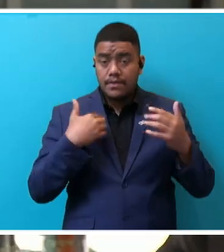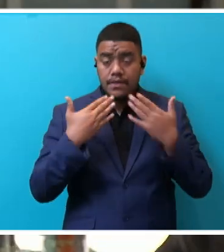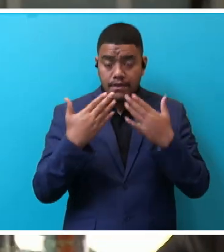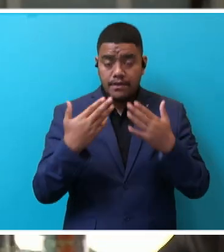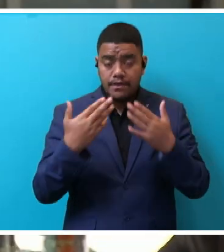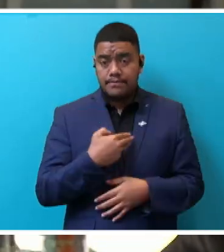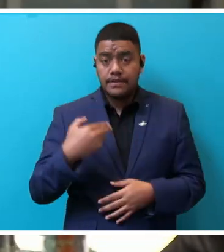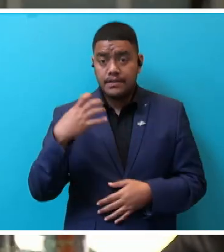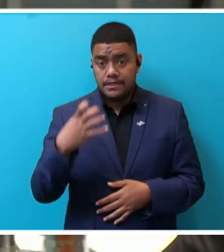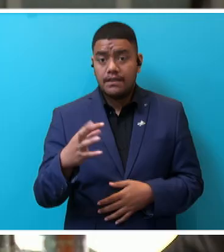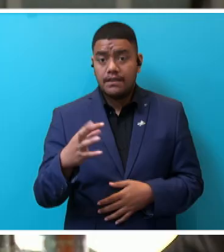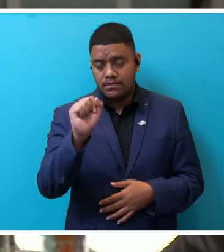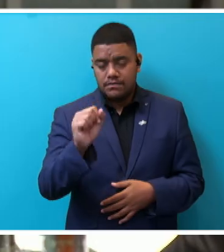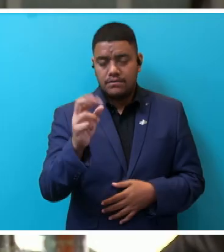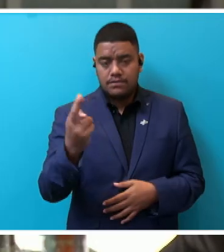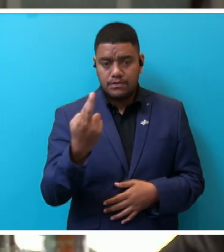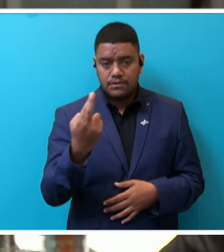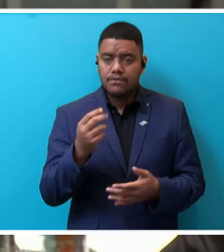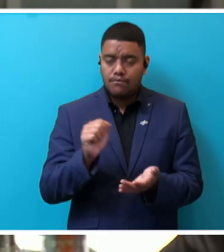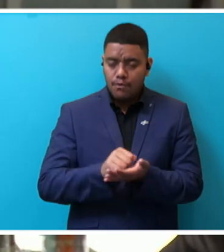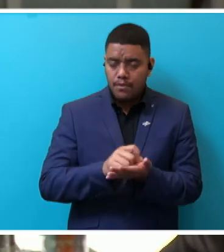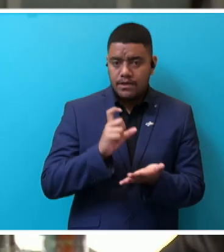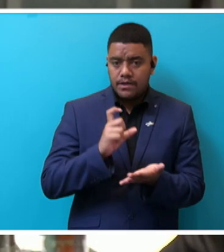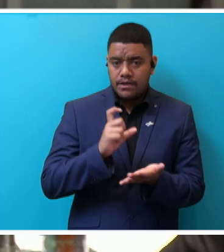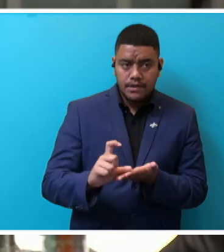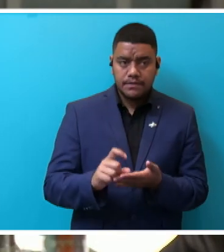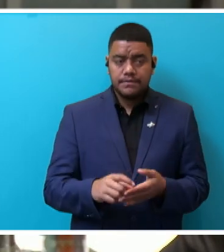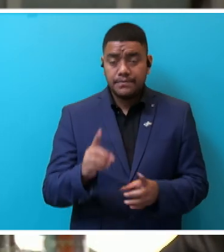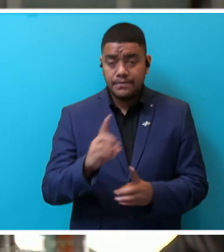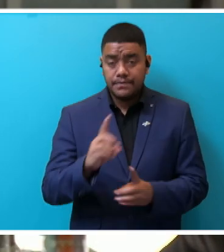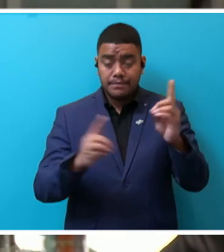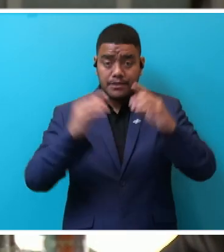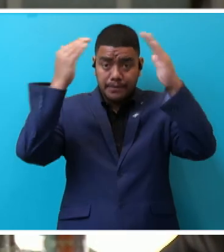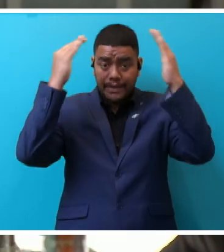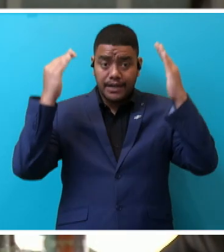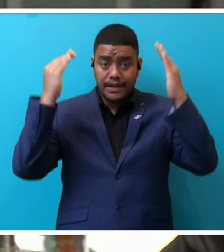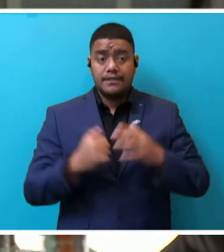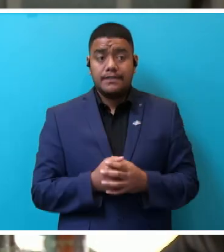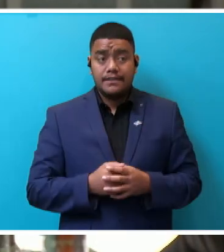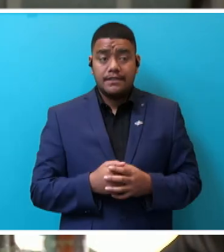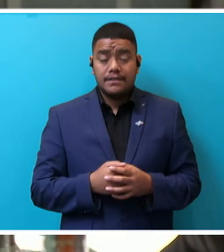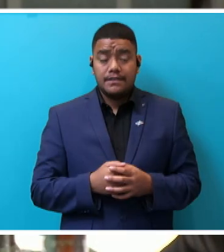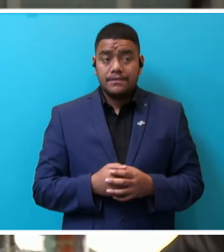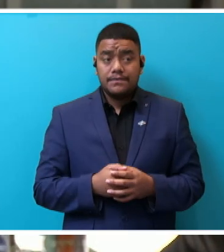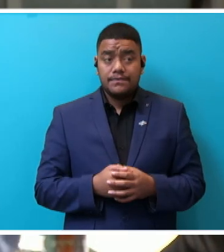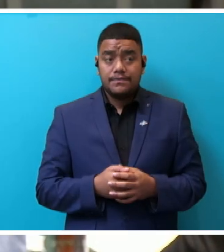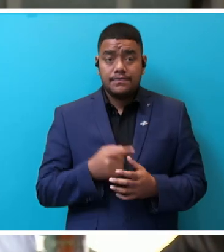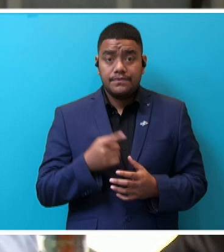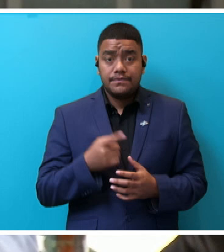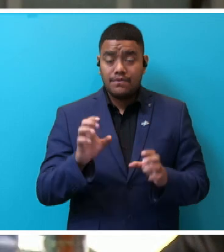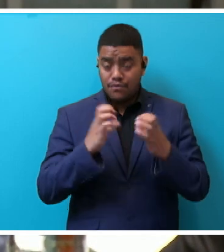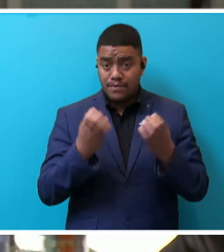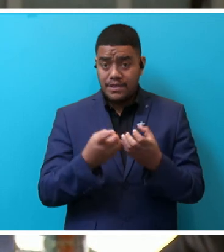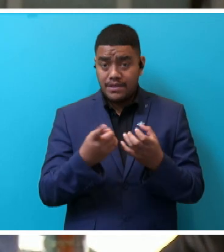his comprehensive answers. Madam Deputy Speaker, Natural Resources Committee made a